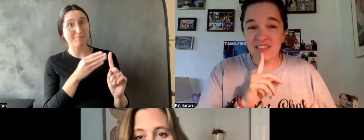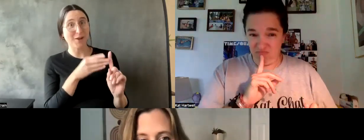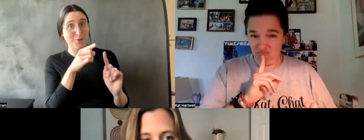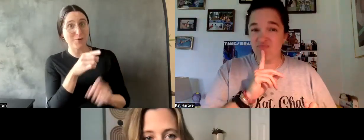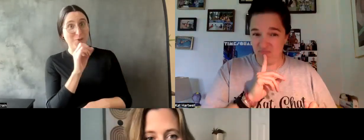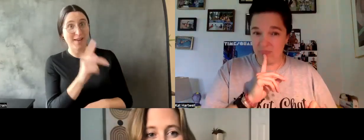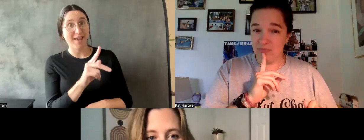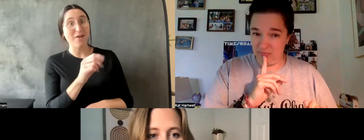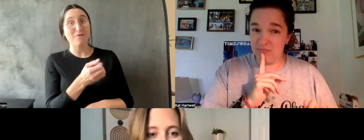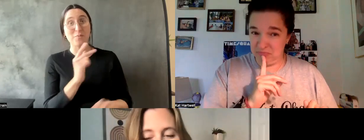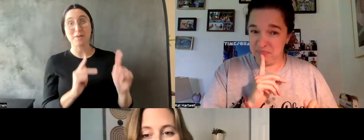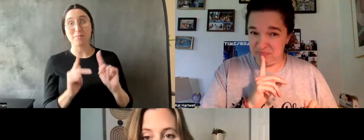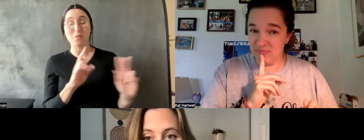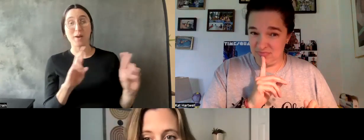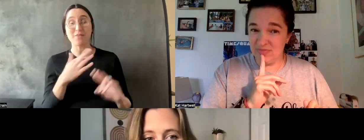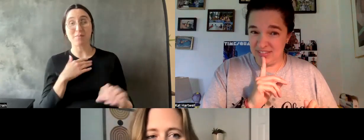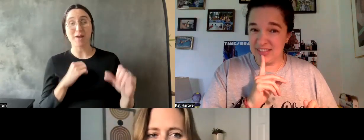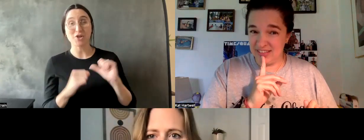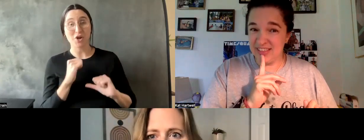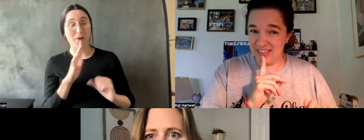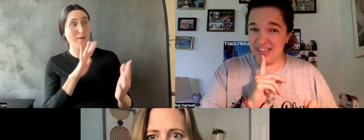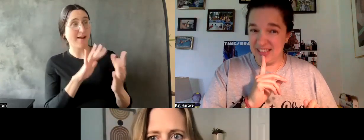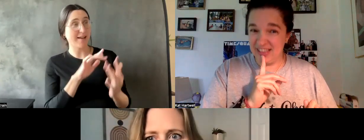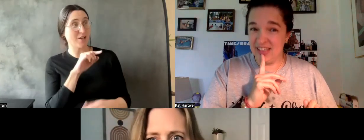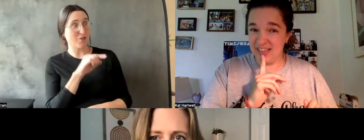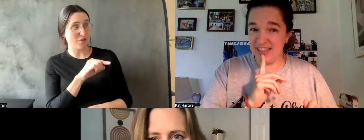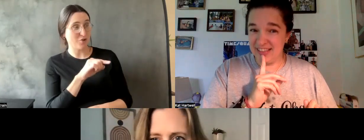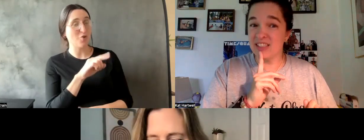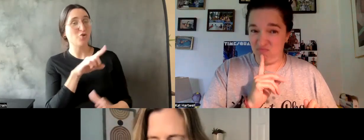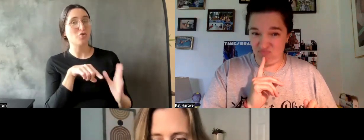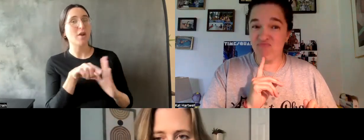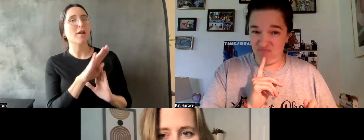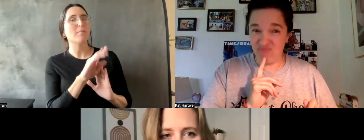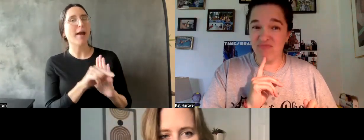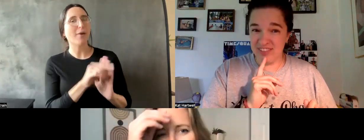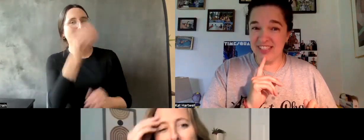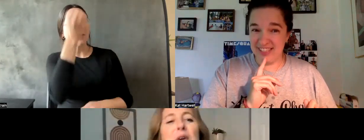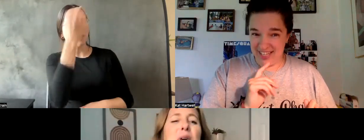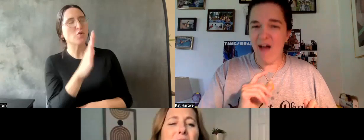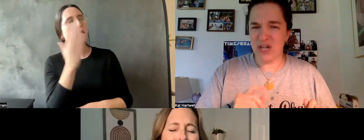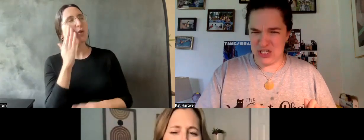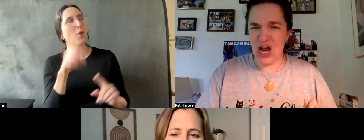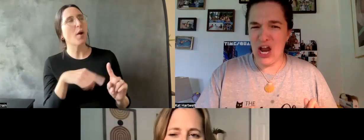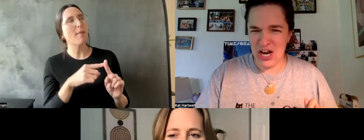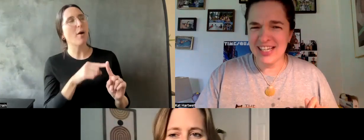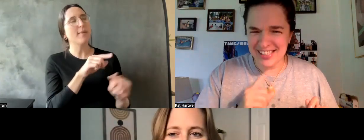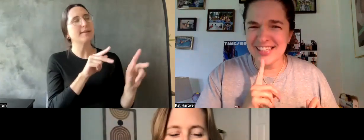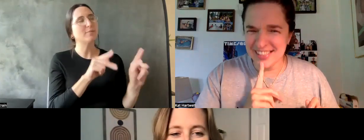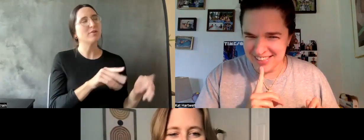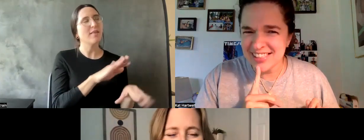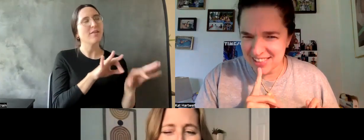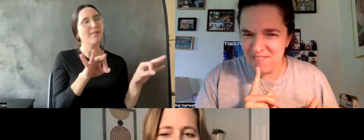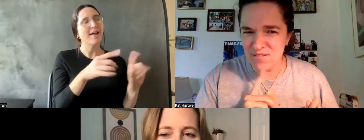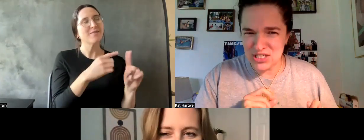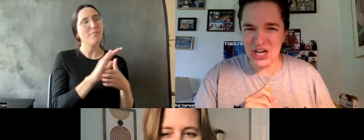people booked for my show, I'm going to reach out to you and be like, okay, so what do we know about this person here? What are the lines from their movies that